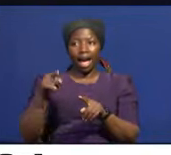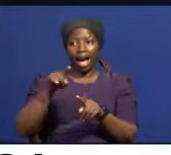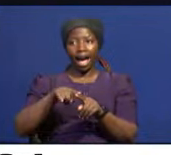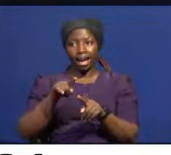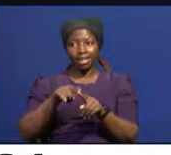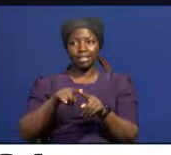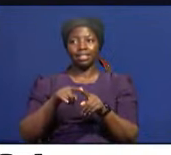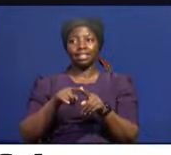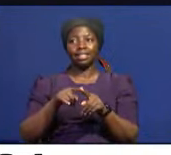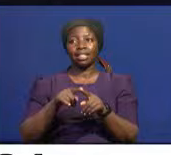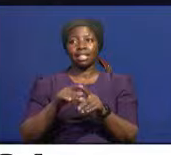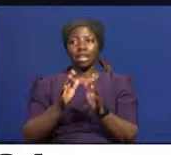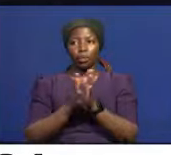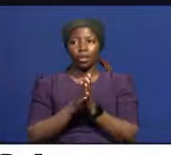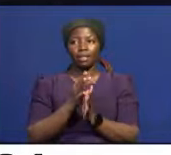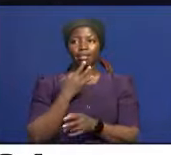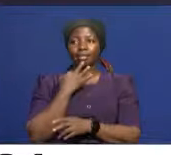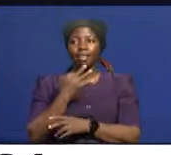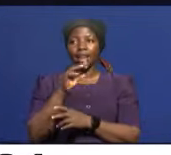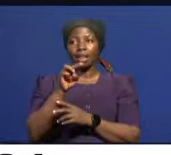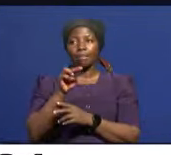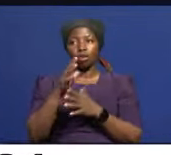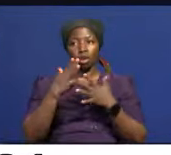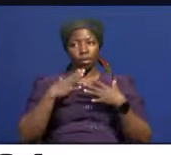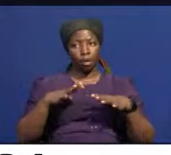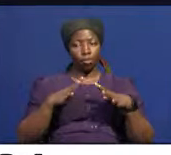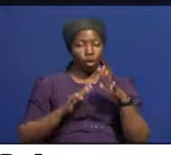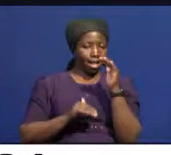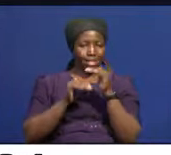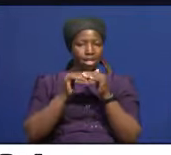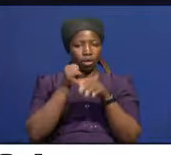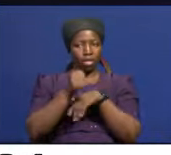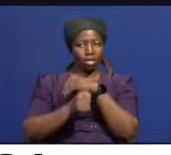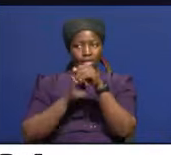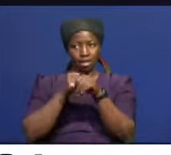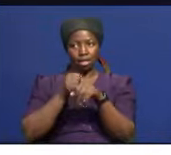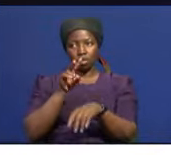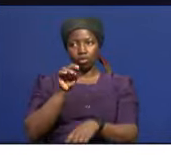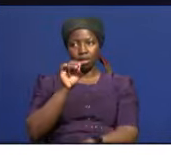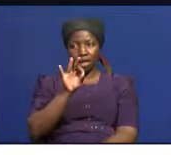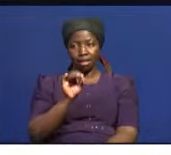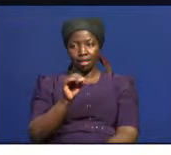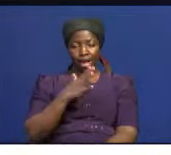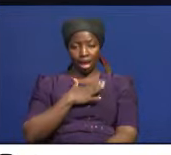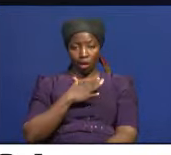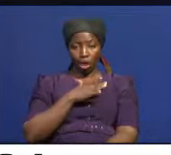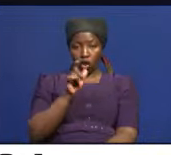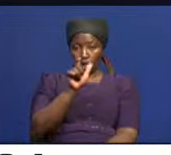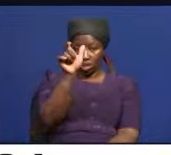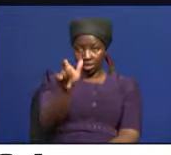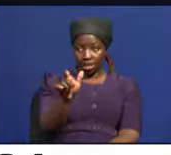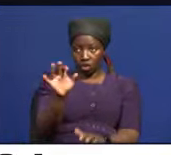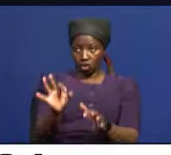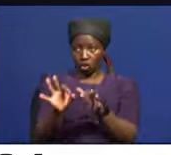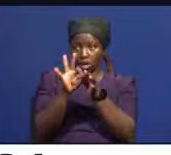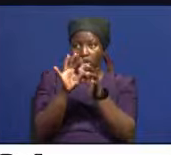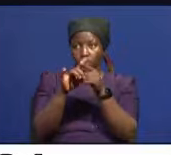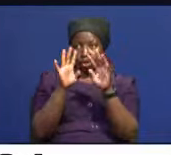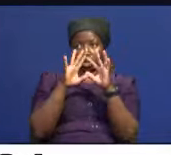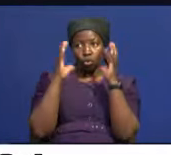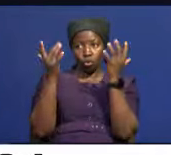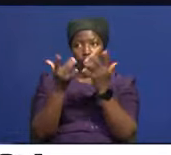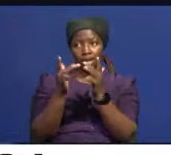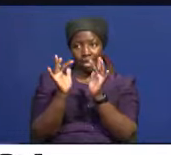an additional 300 million people by 2030. Our continent is connected to the global